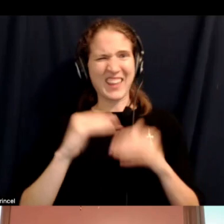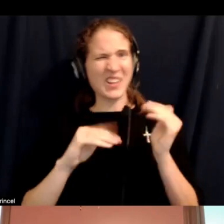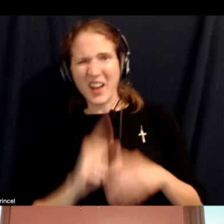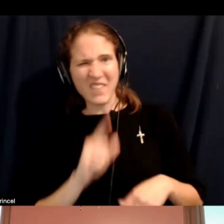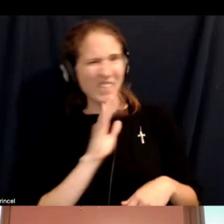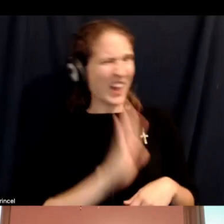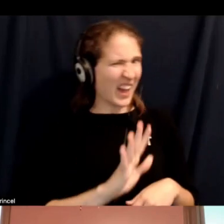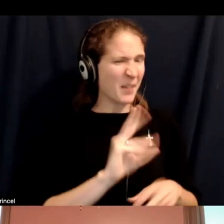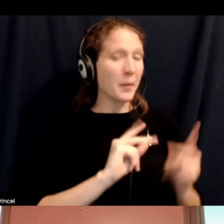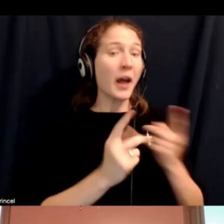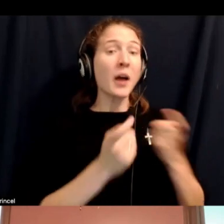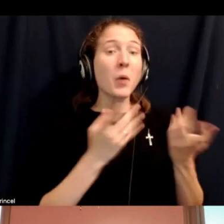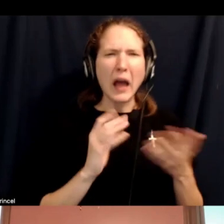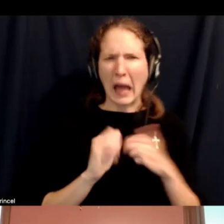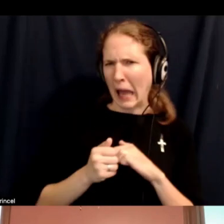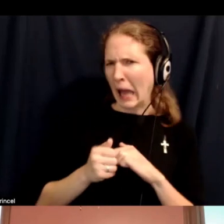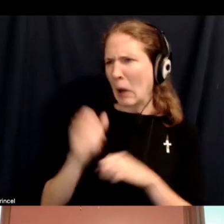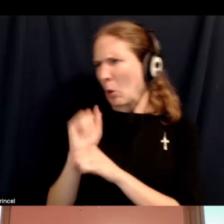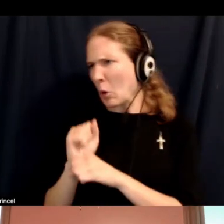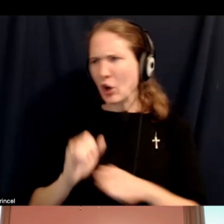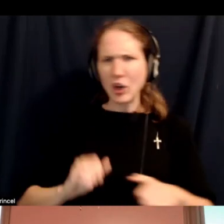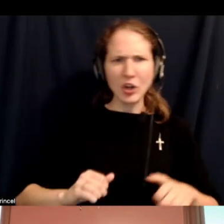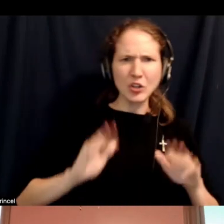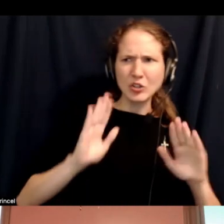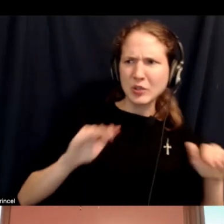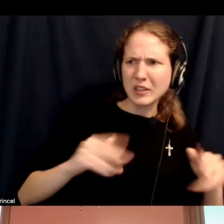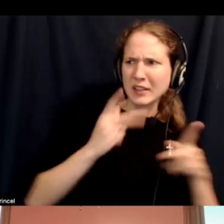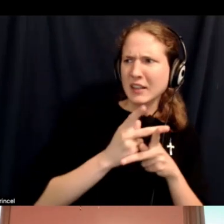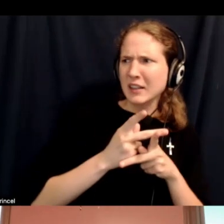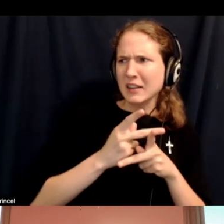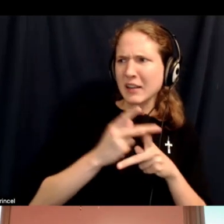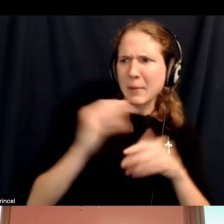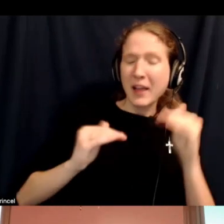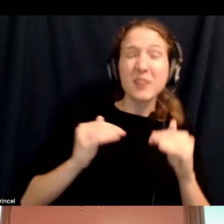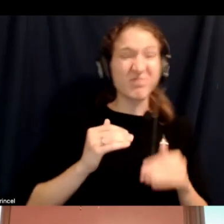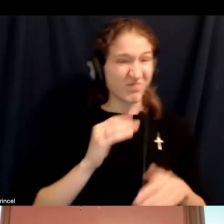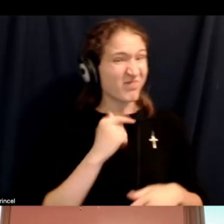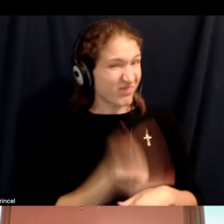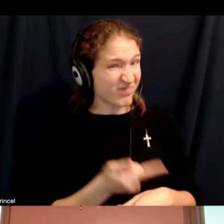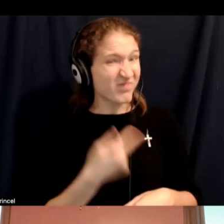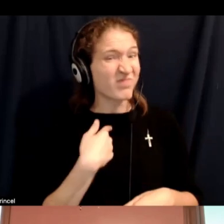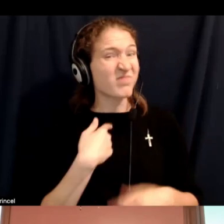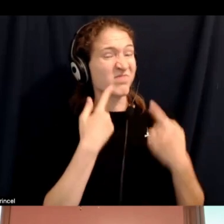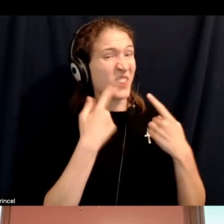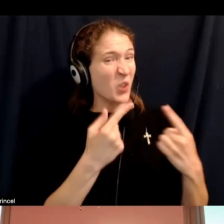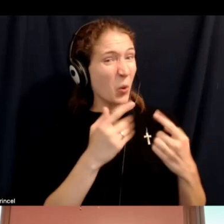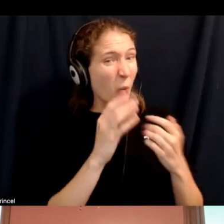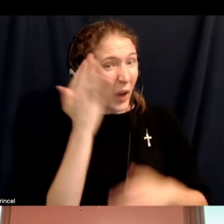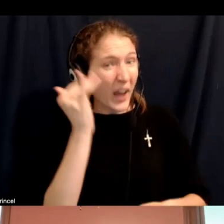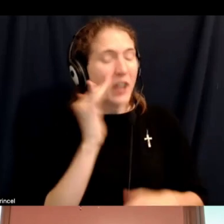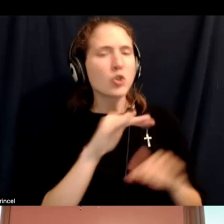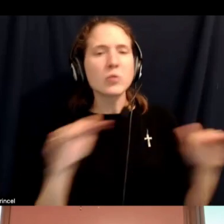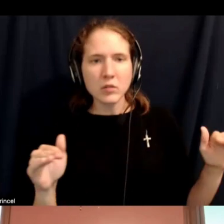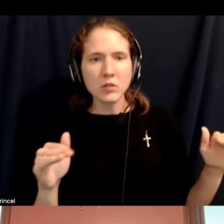say, how do you do it with children? And I mm, have to say, I did it because of children, because I realized once I became a mother